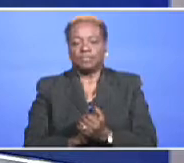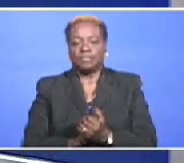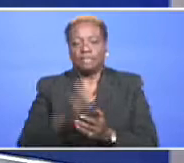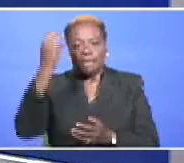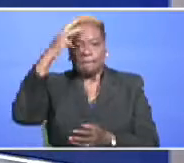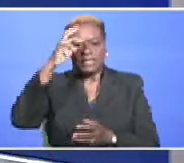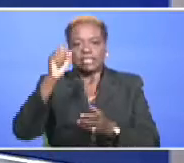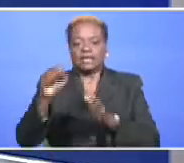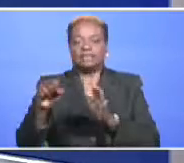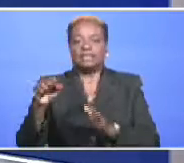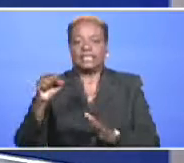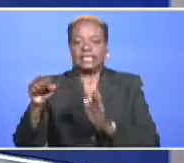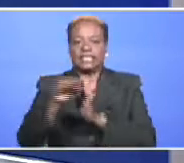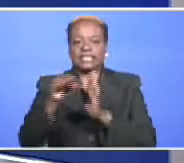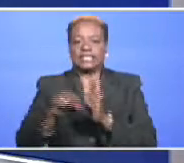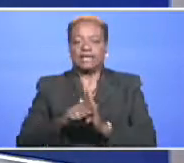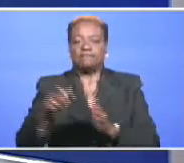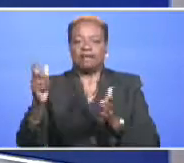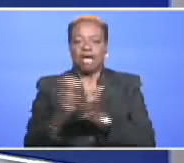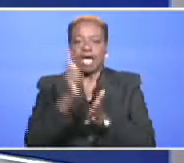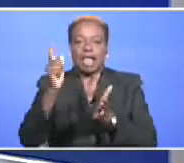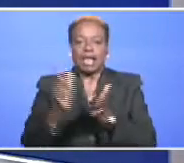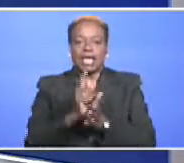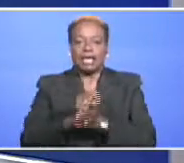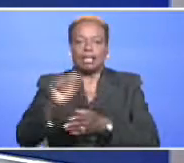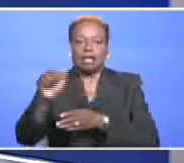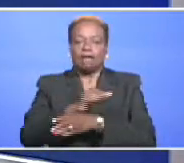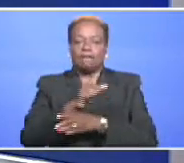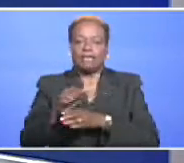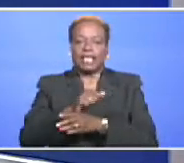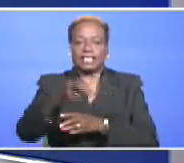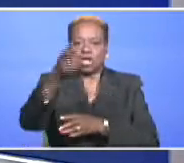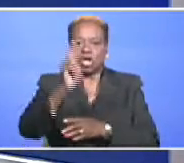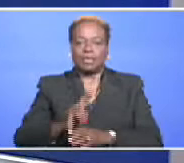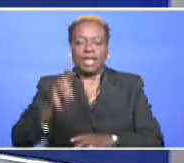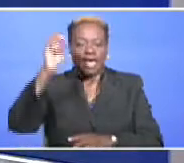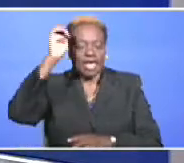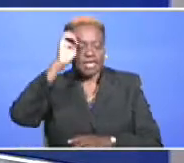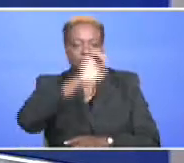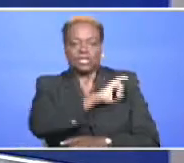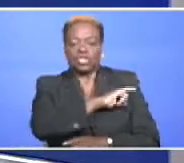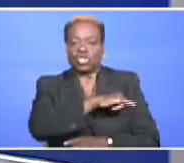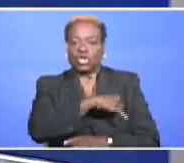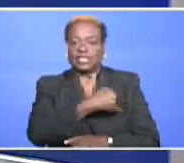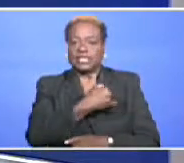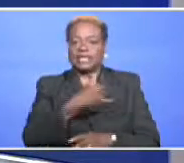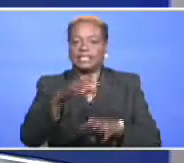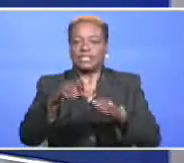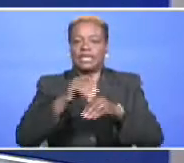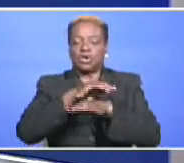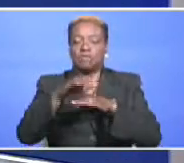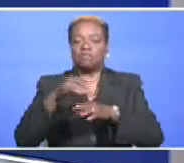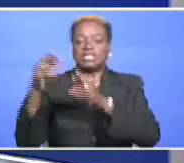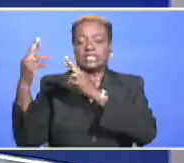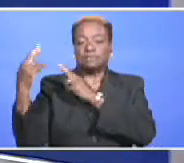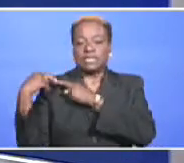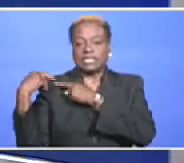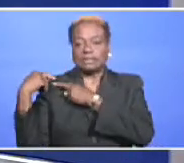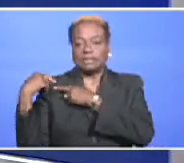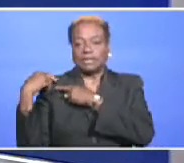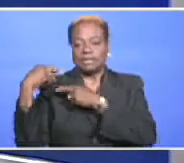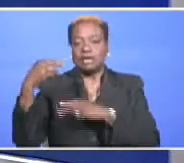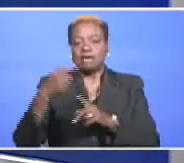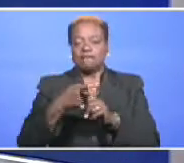Minister of State for Legal Affairs, the Honorable Ellsworth Johnson, has taken over responsibility for the Ministry of Financial Services, Trade